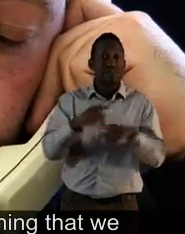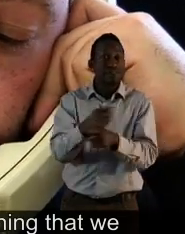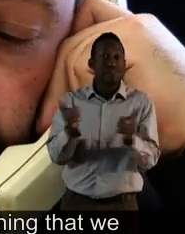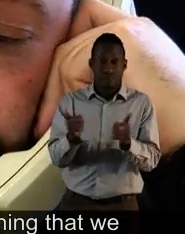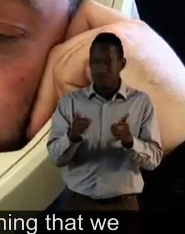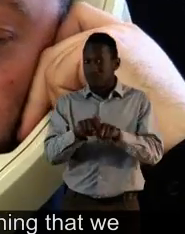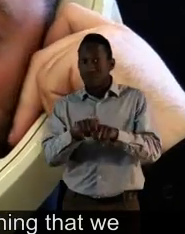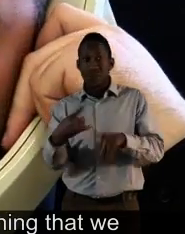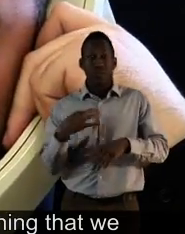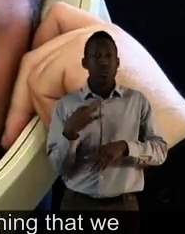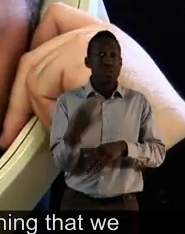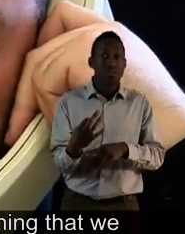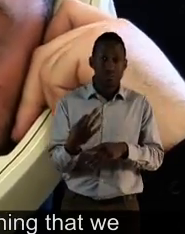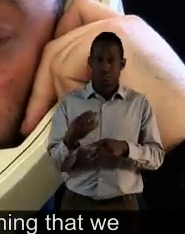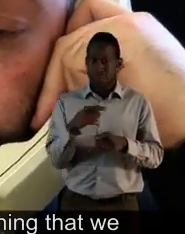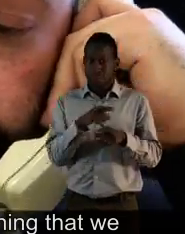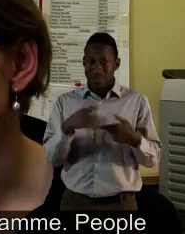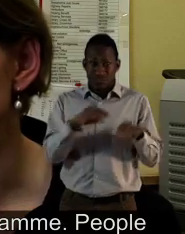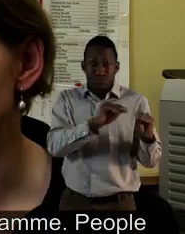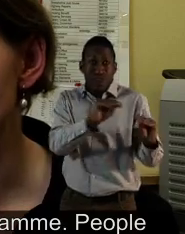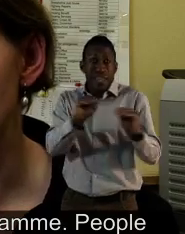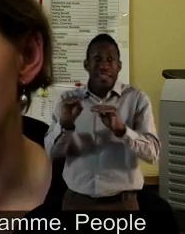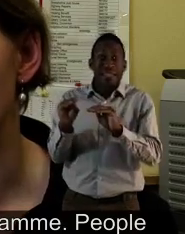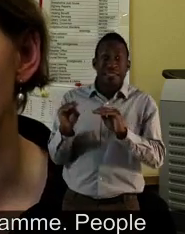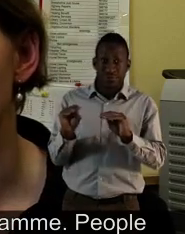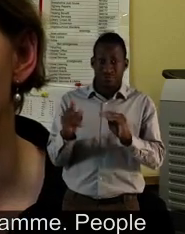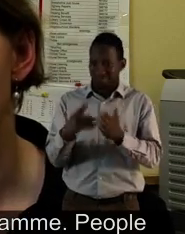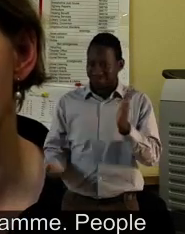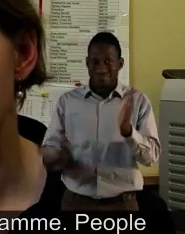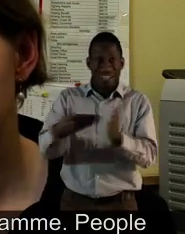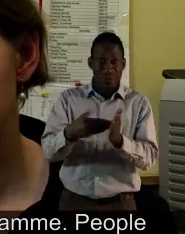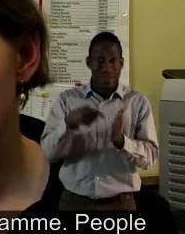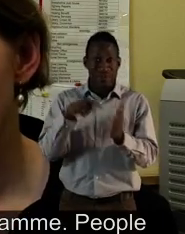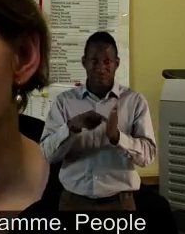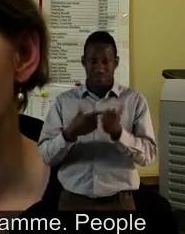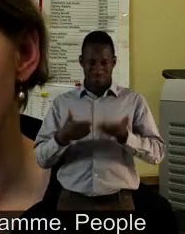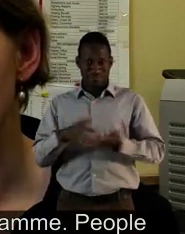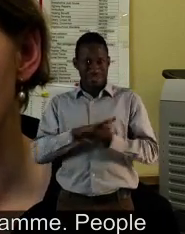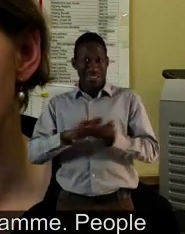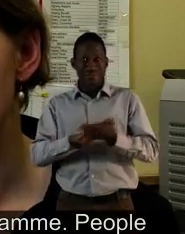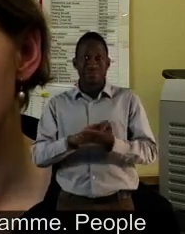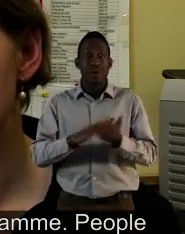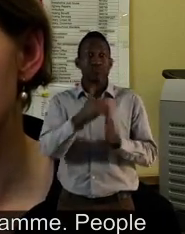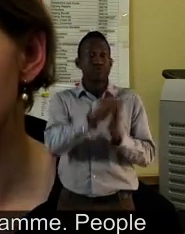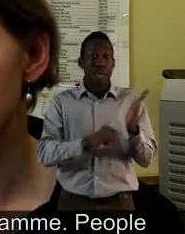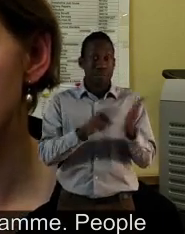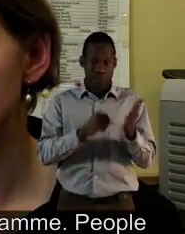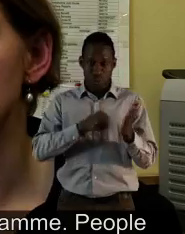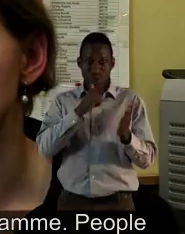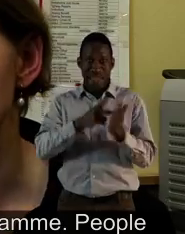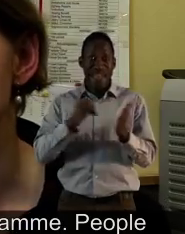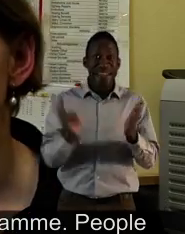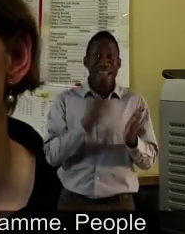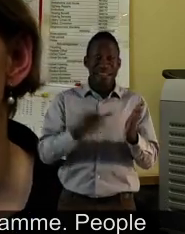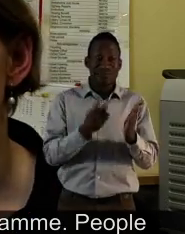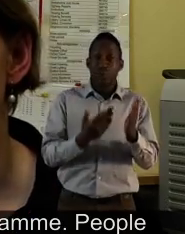already provide. It means we can take this and we can run it almost like a rolling programme, and people can